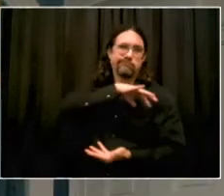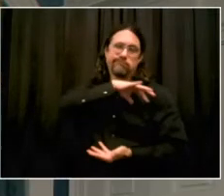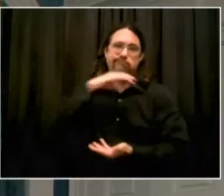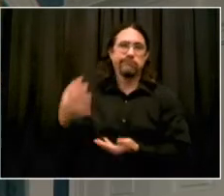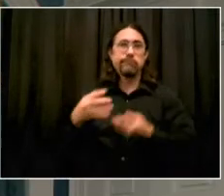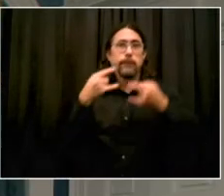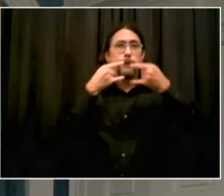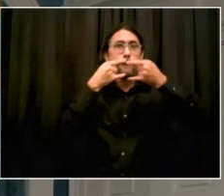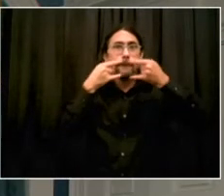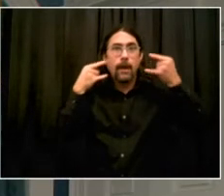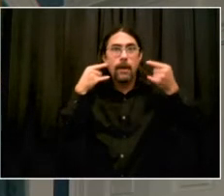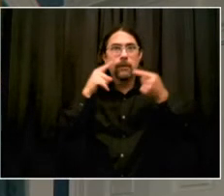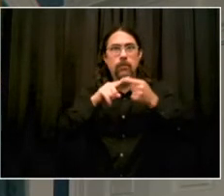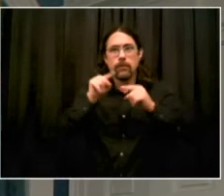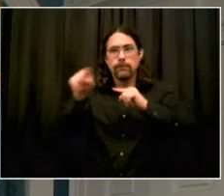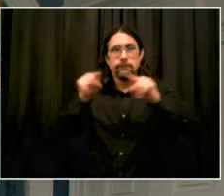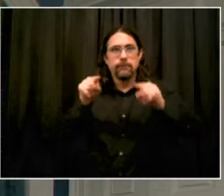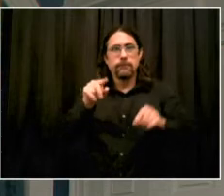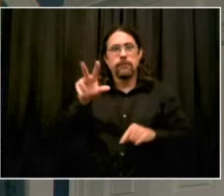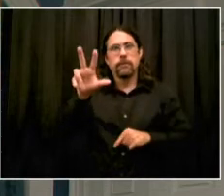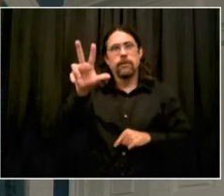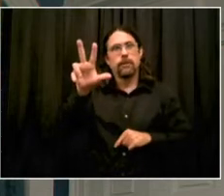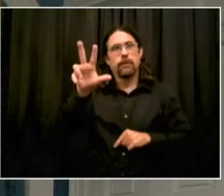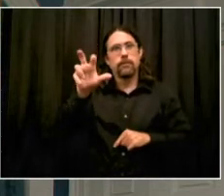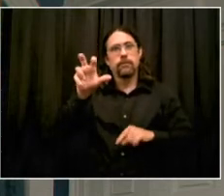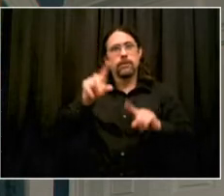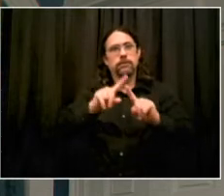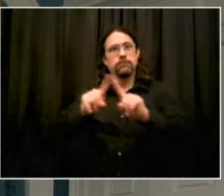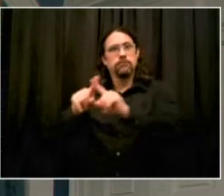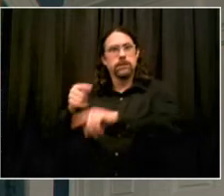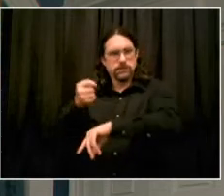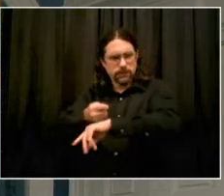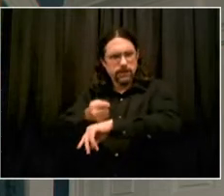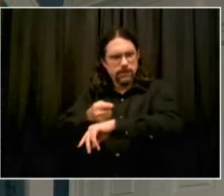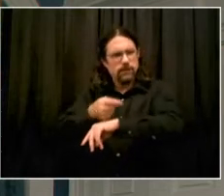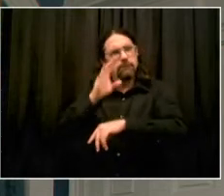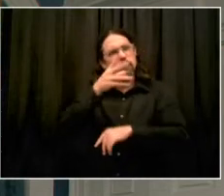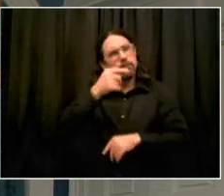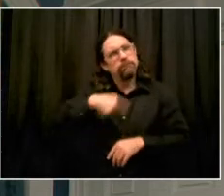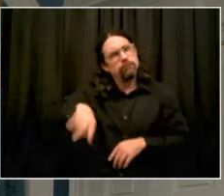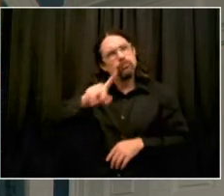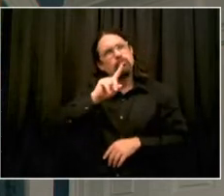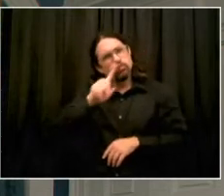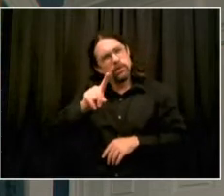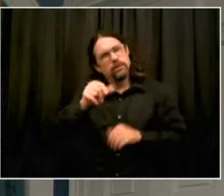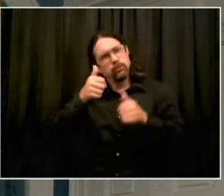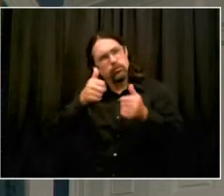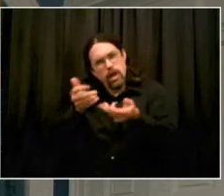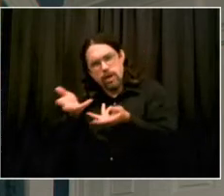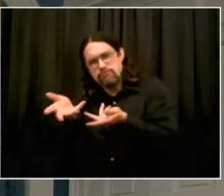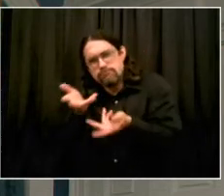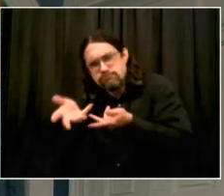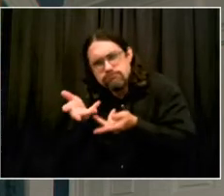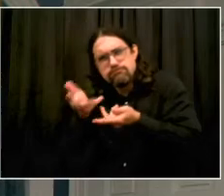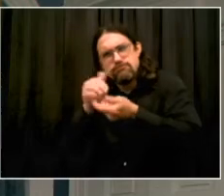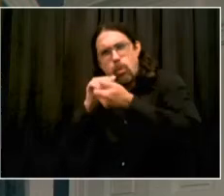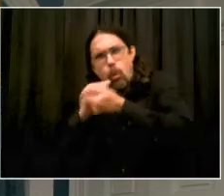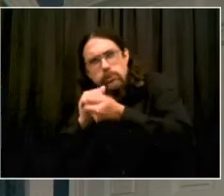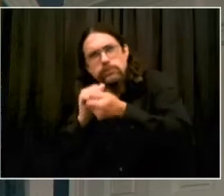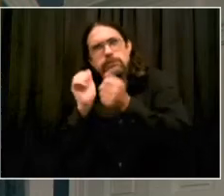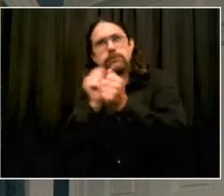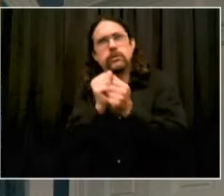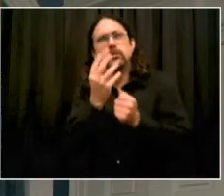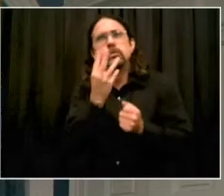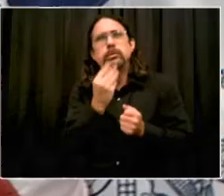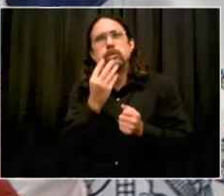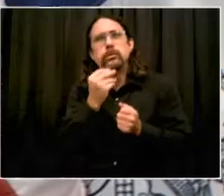will say, Jeff, that image of the Baba Rebbe wearing a mask was very deeply felt by the community. It's obviously very spiritual. That